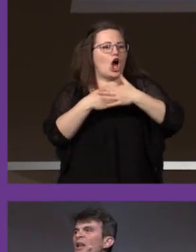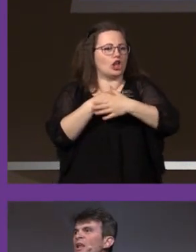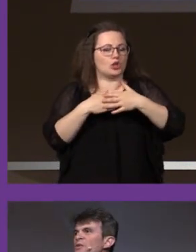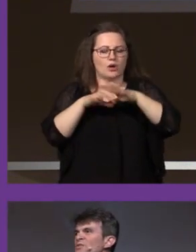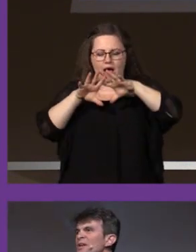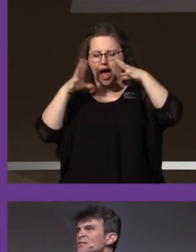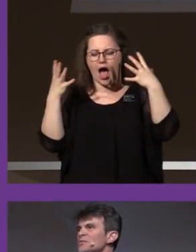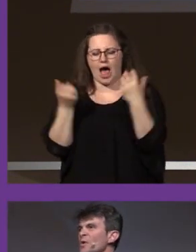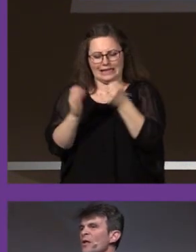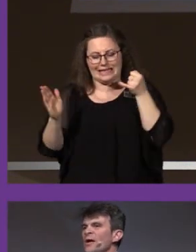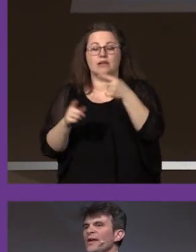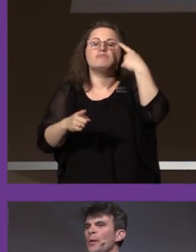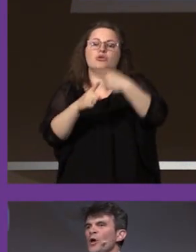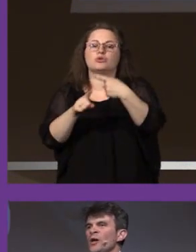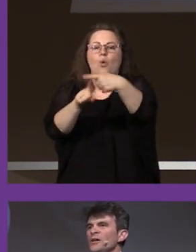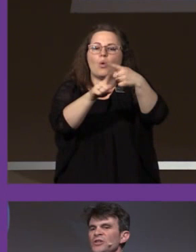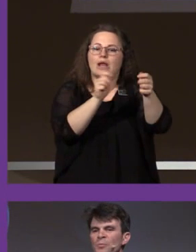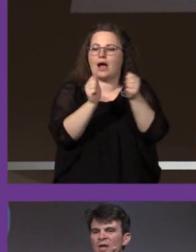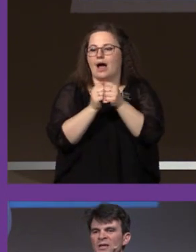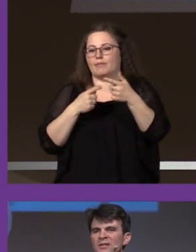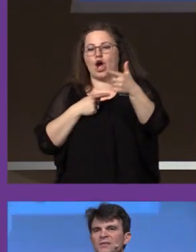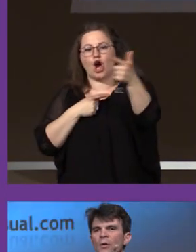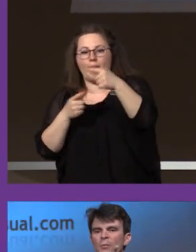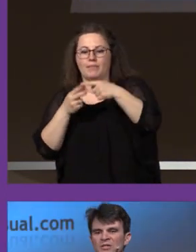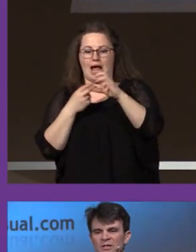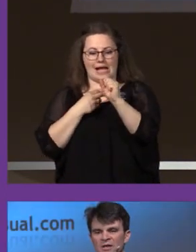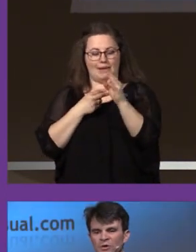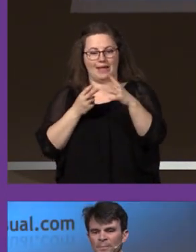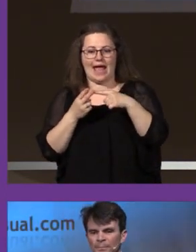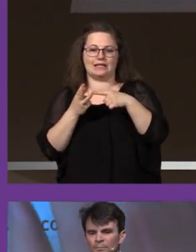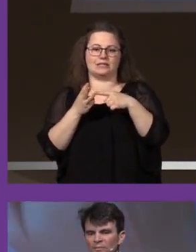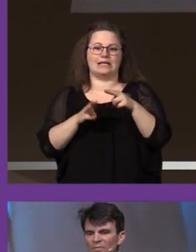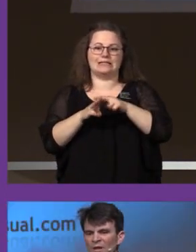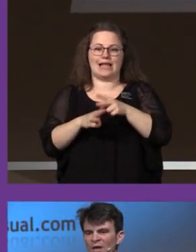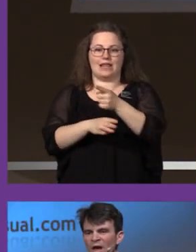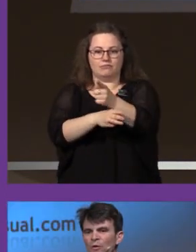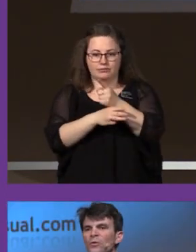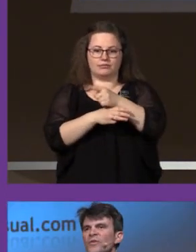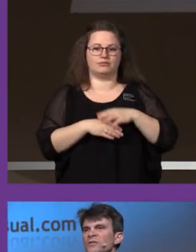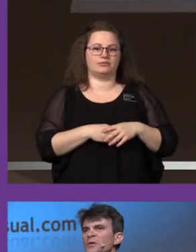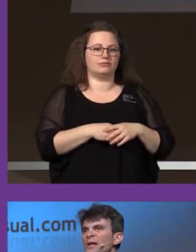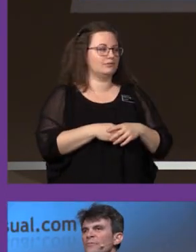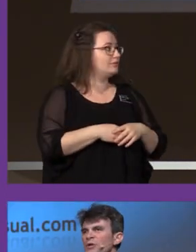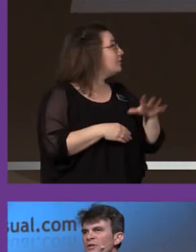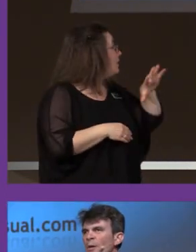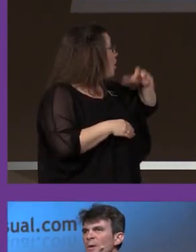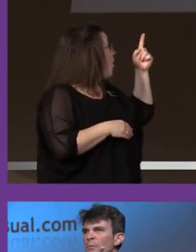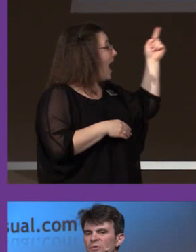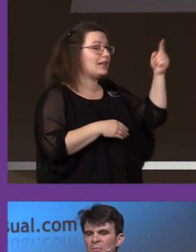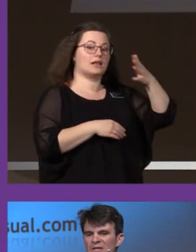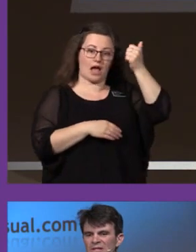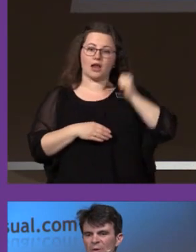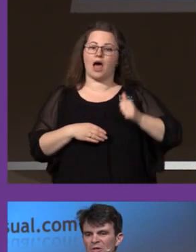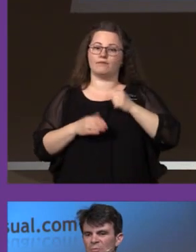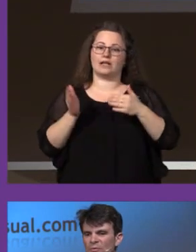plus loads of sensors as well, camera, GPS, accelerometer, etc. And all of those can be leveraged to help people